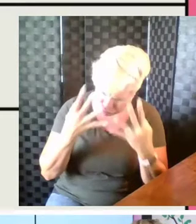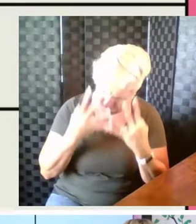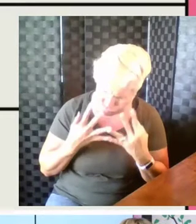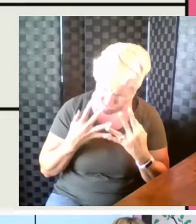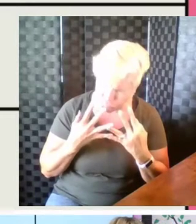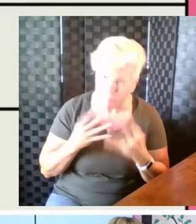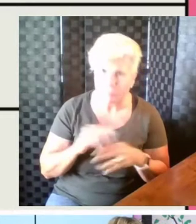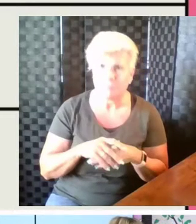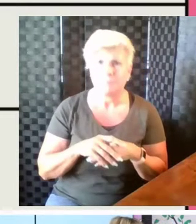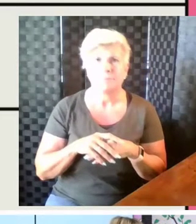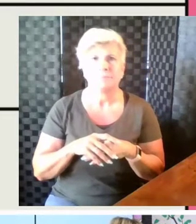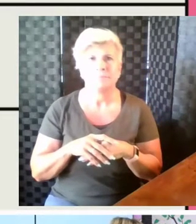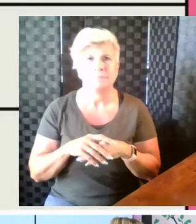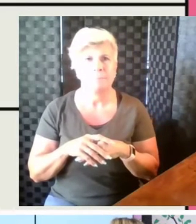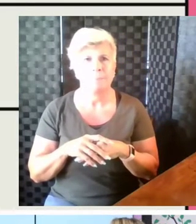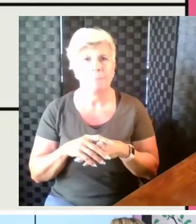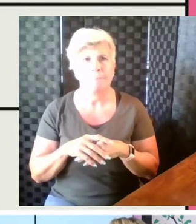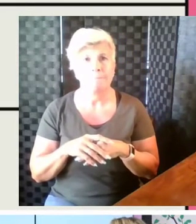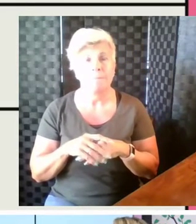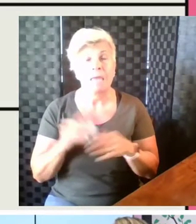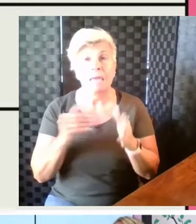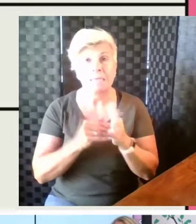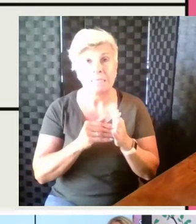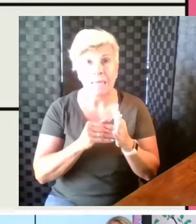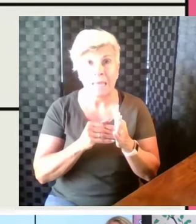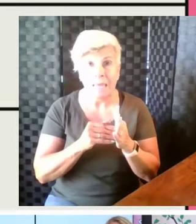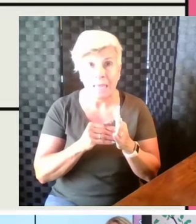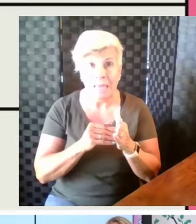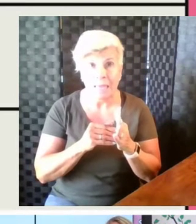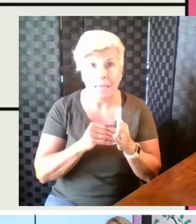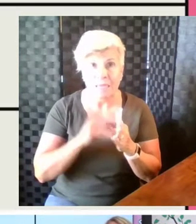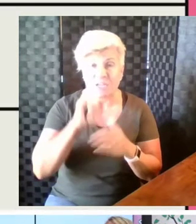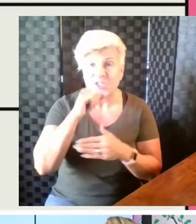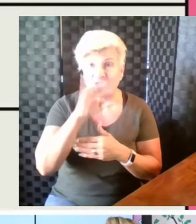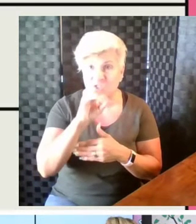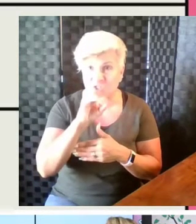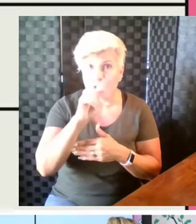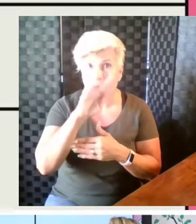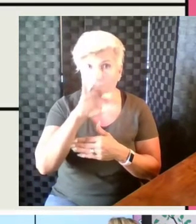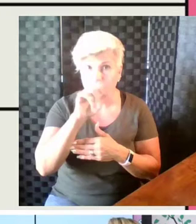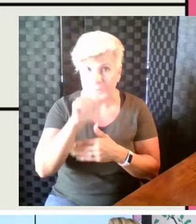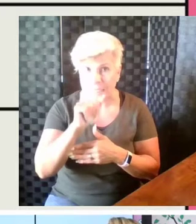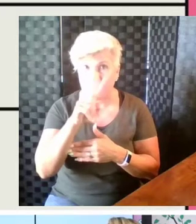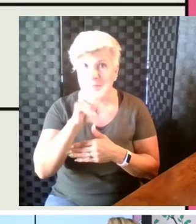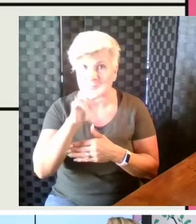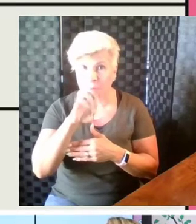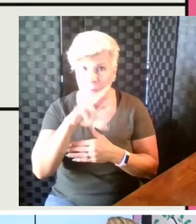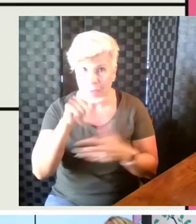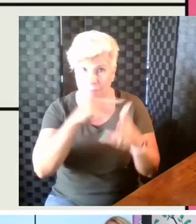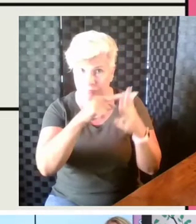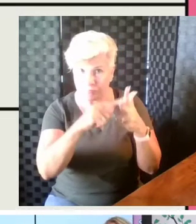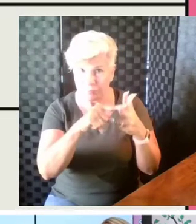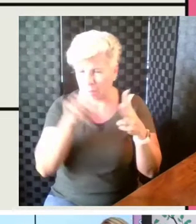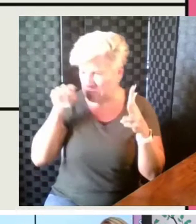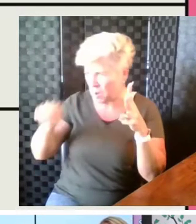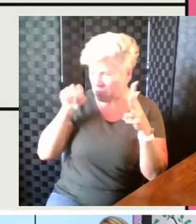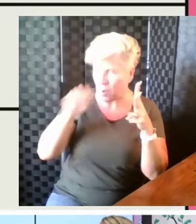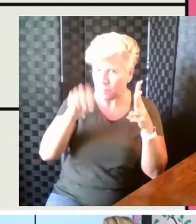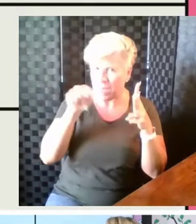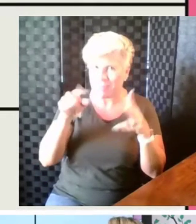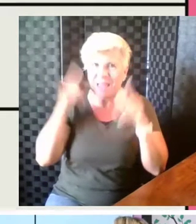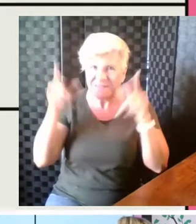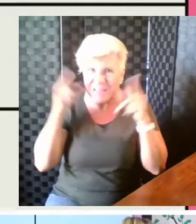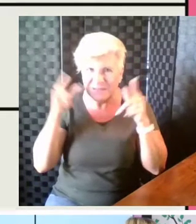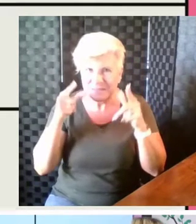like a flower. And so again, in my illustration, I'm putting down that Joe and Rita and Victoria were pointing and laughing